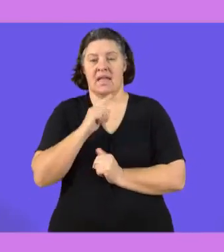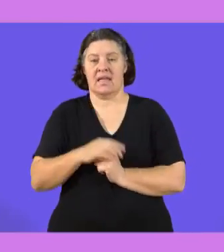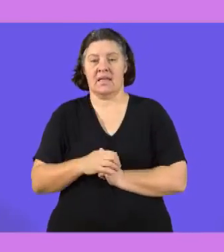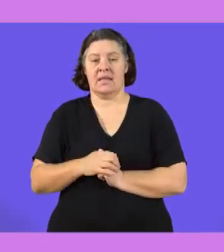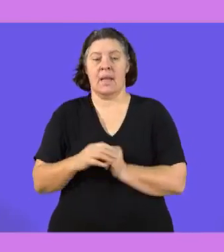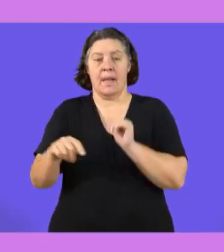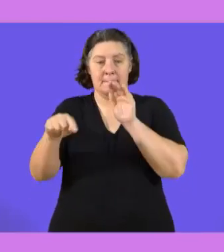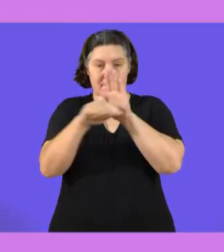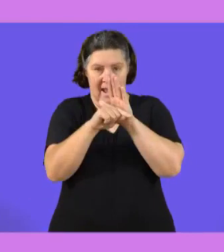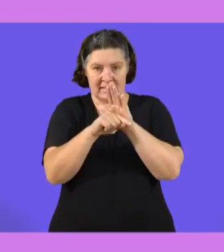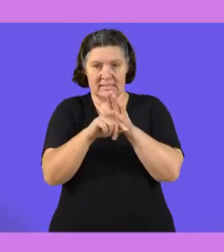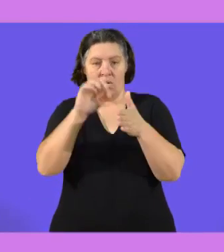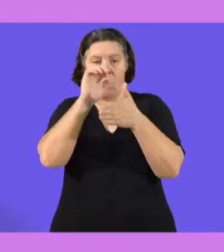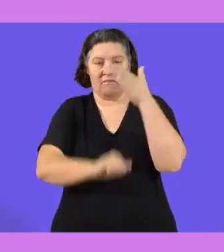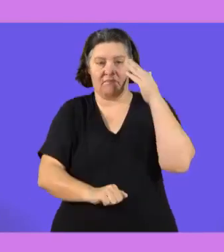minus deduction of